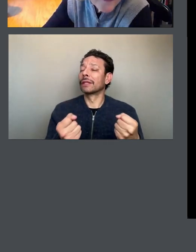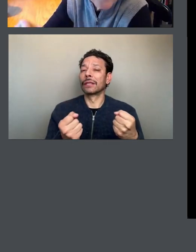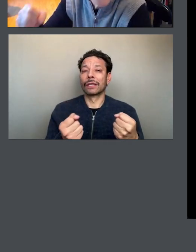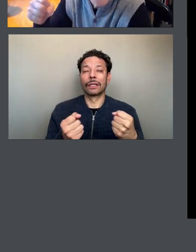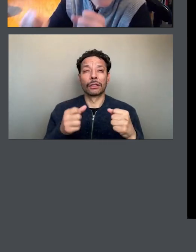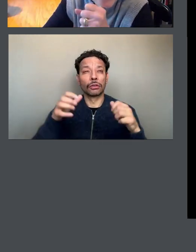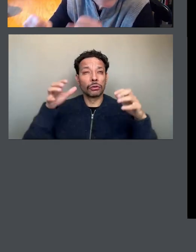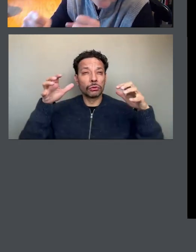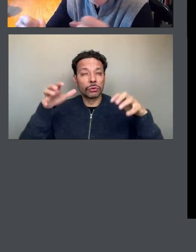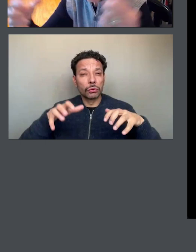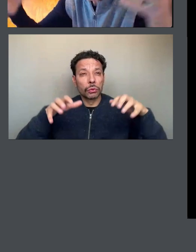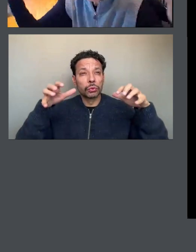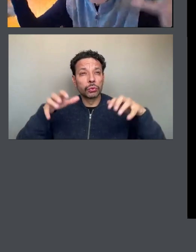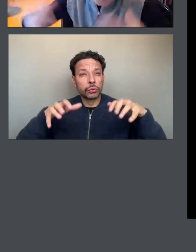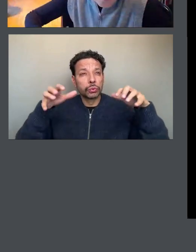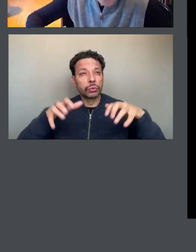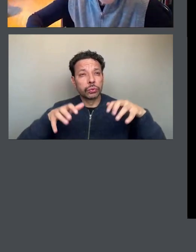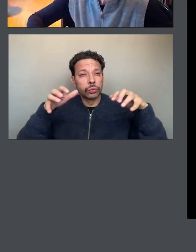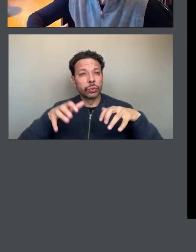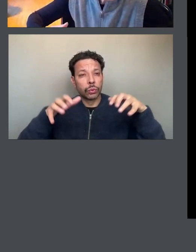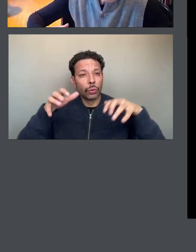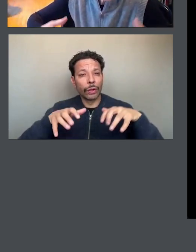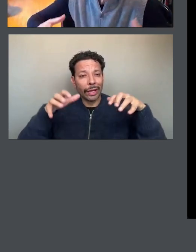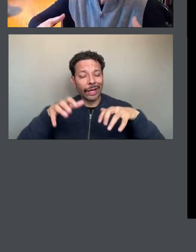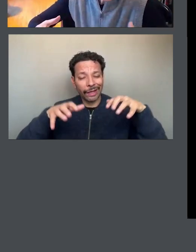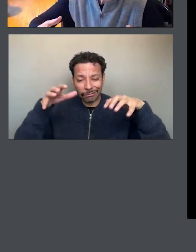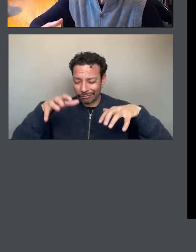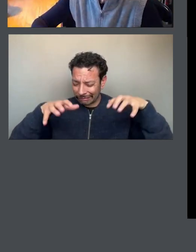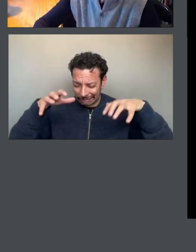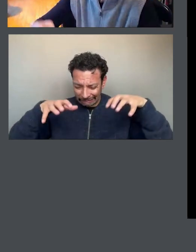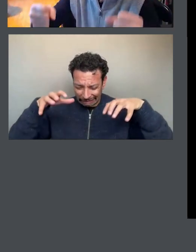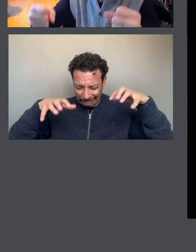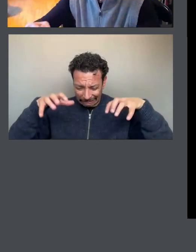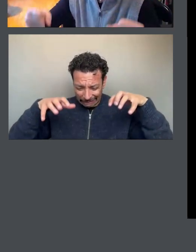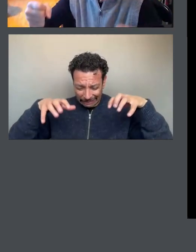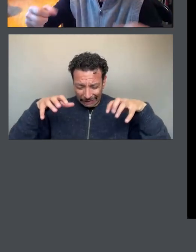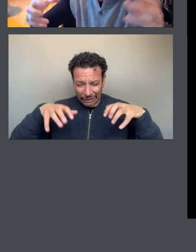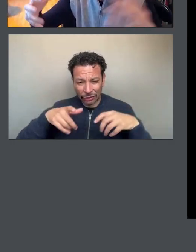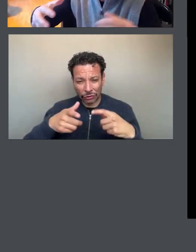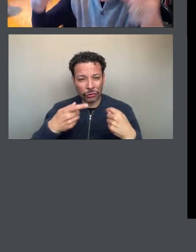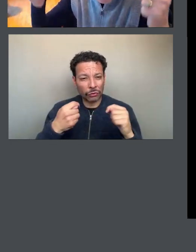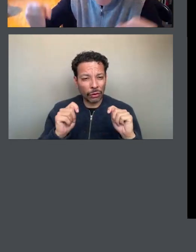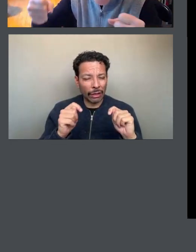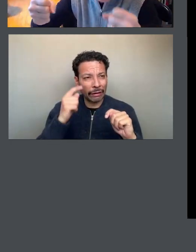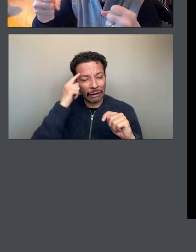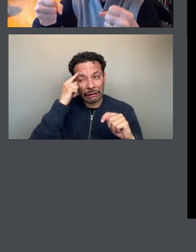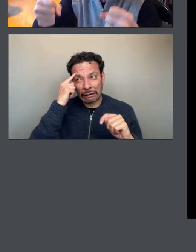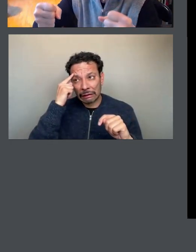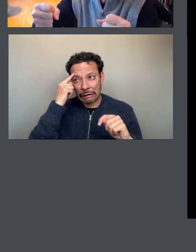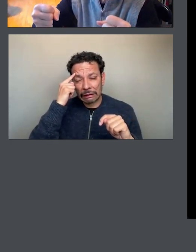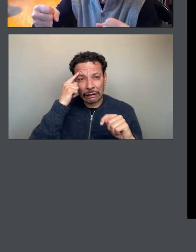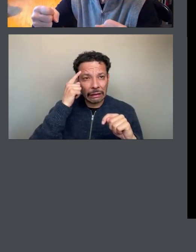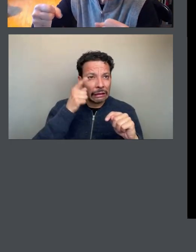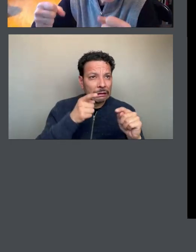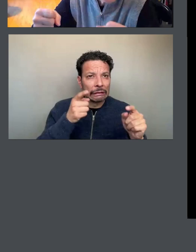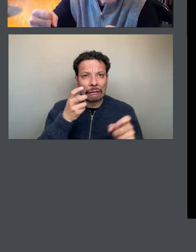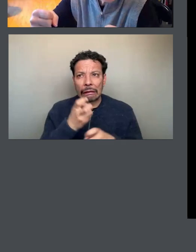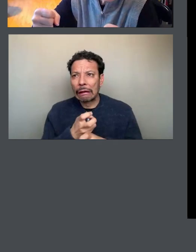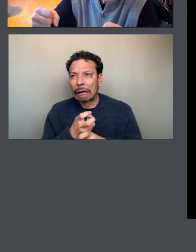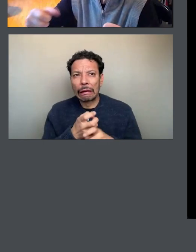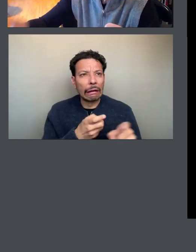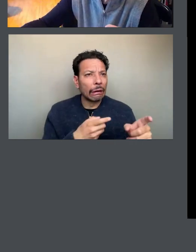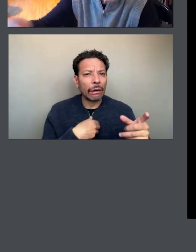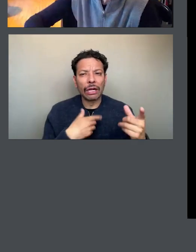storm and it's the rain is pouring down, you're thinking, oh, this is hard. What